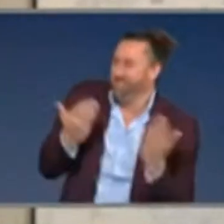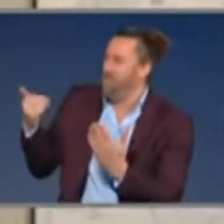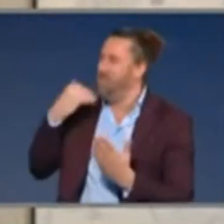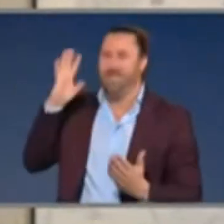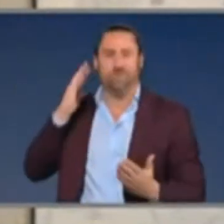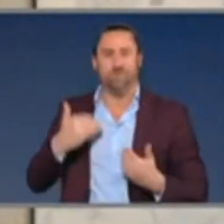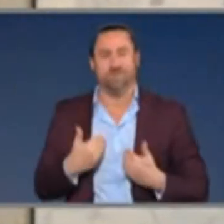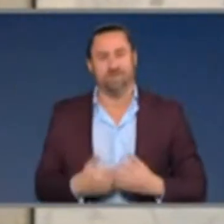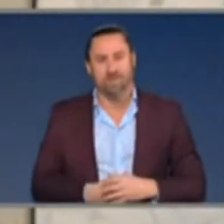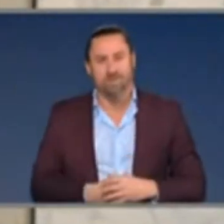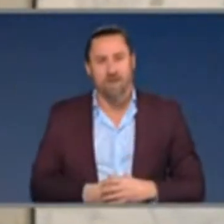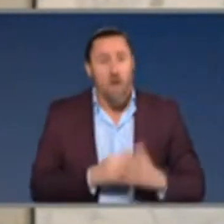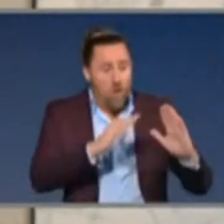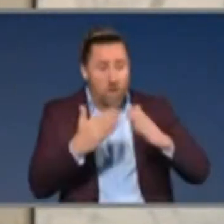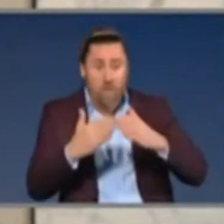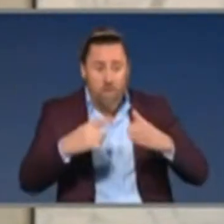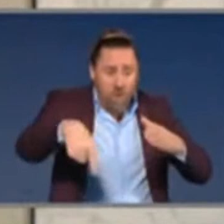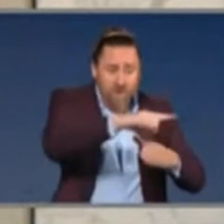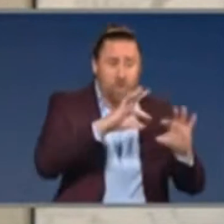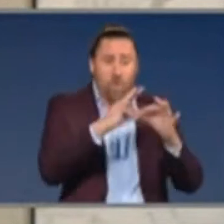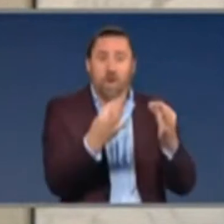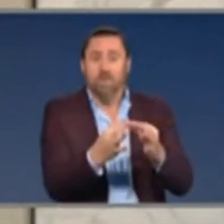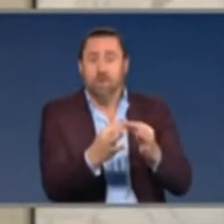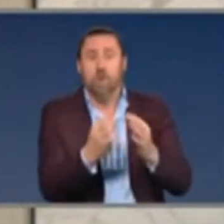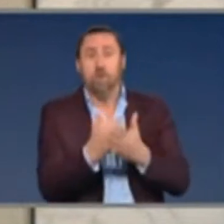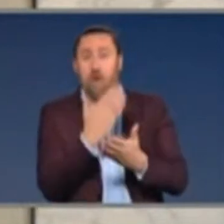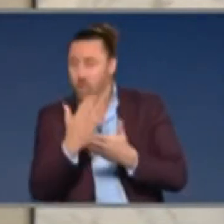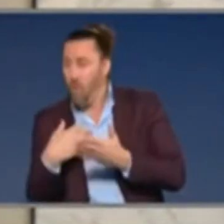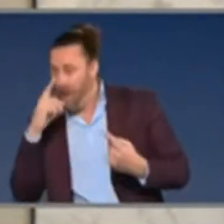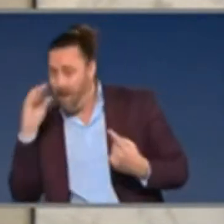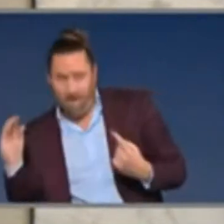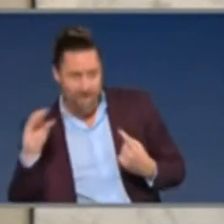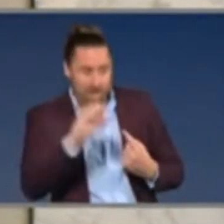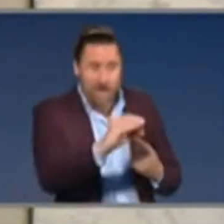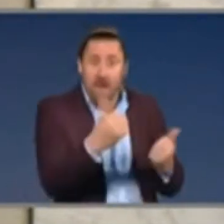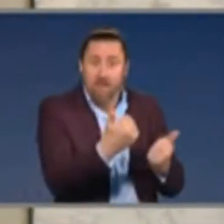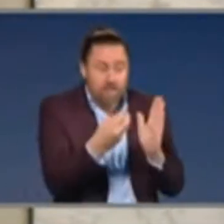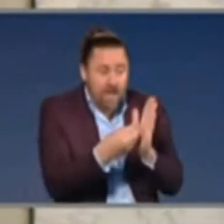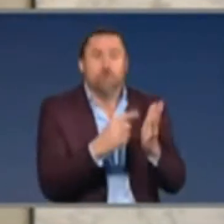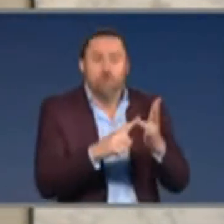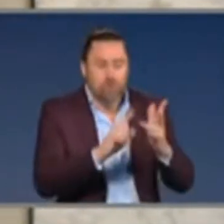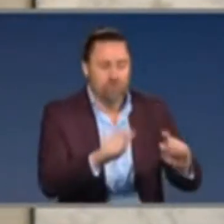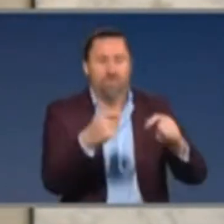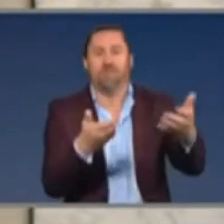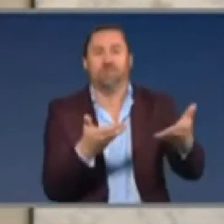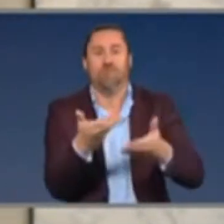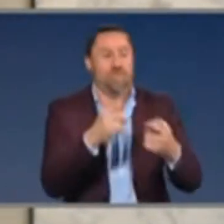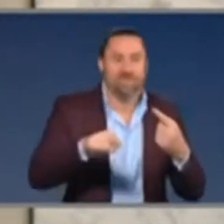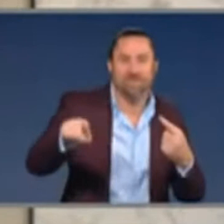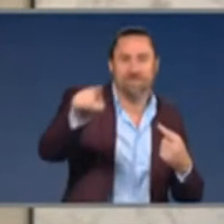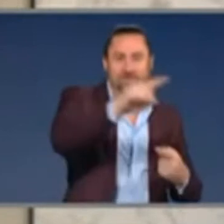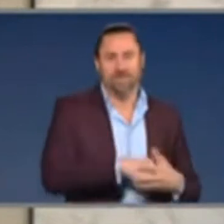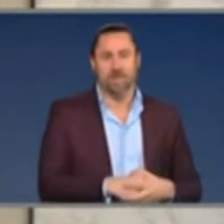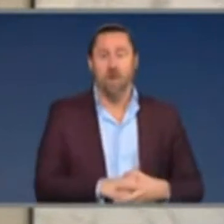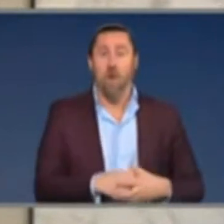own organisations, community-controlled organisations, are resourced to do the service delivery. We get much better outcomes when